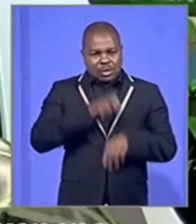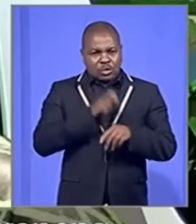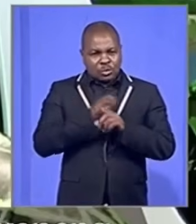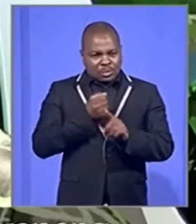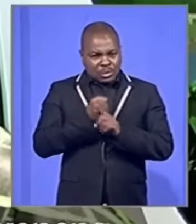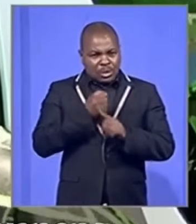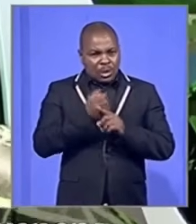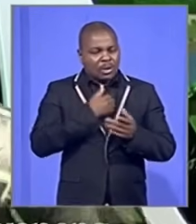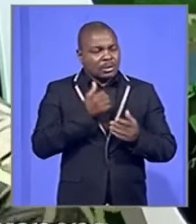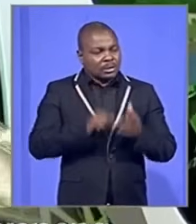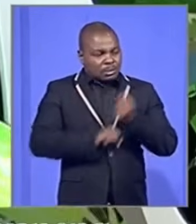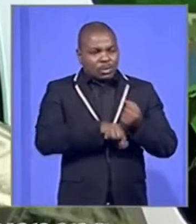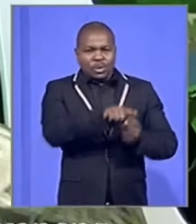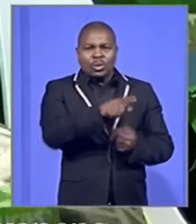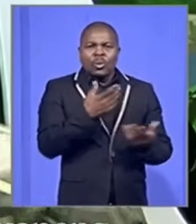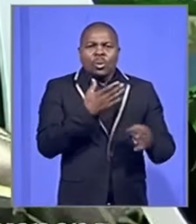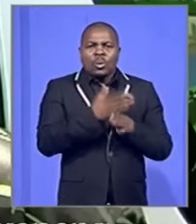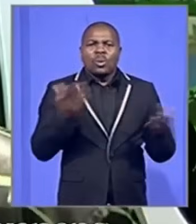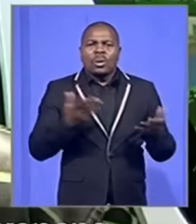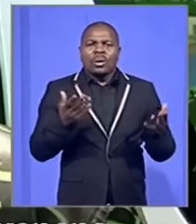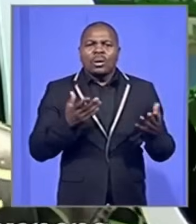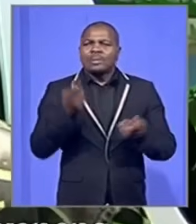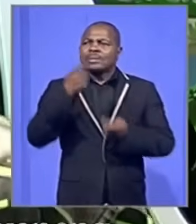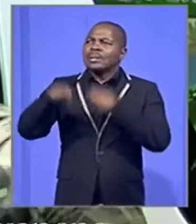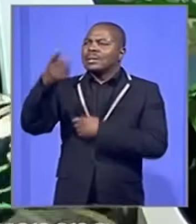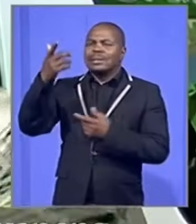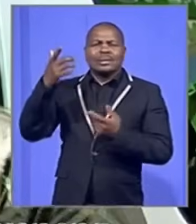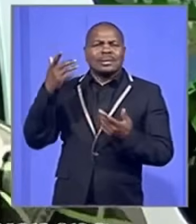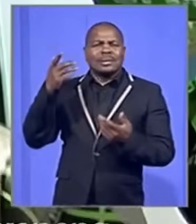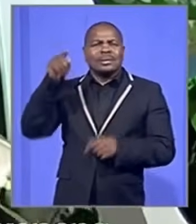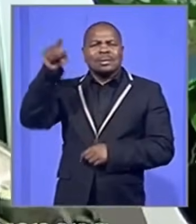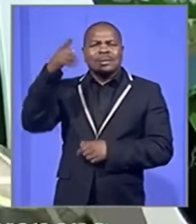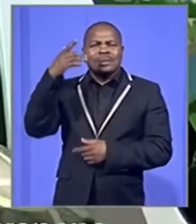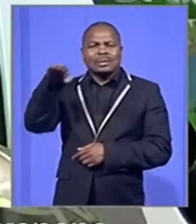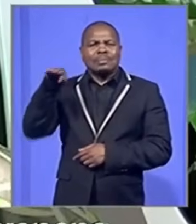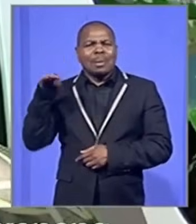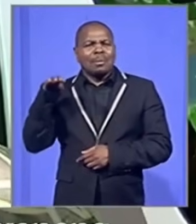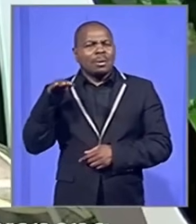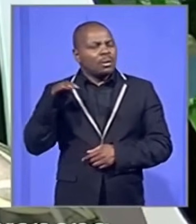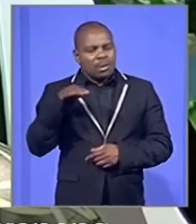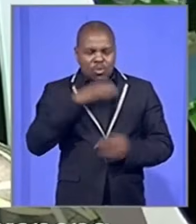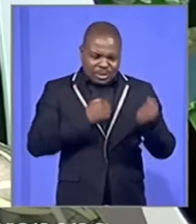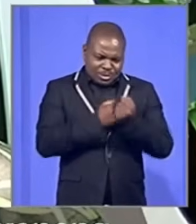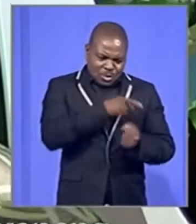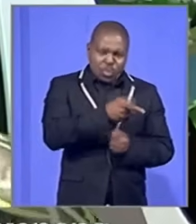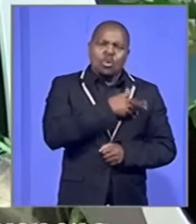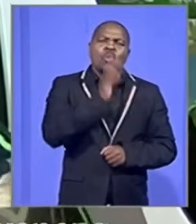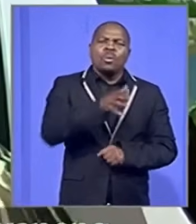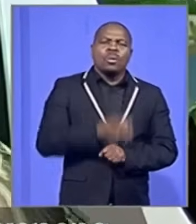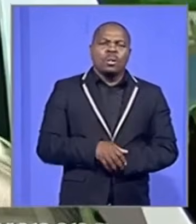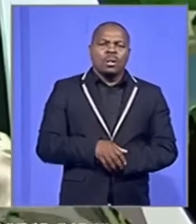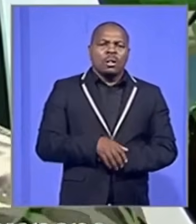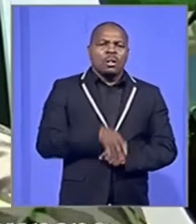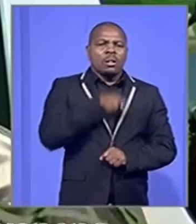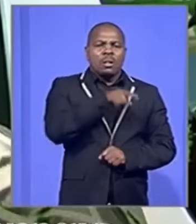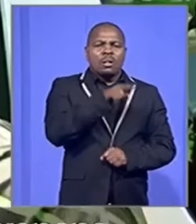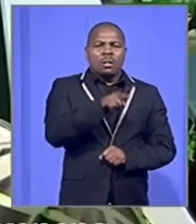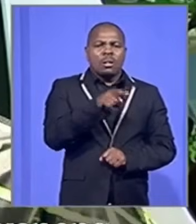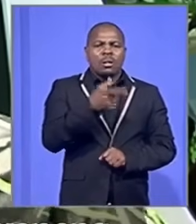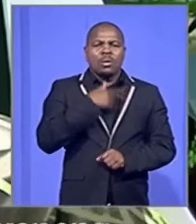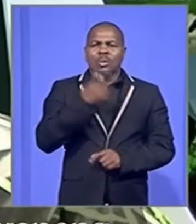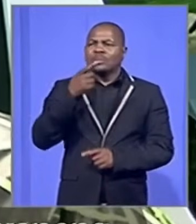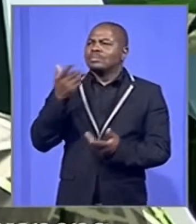she's got. Where must she go and sell in Zimbabwe or go and sell in Pakistan? How is she going to go to